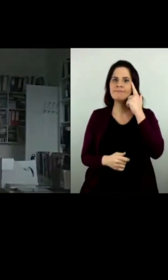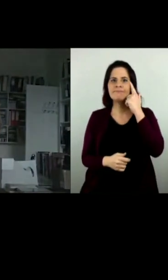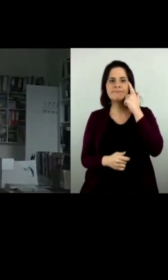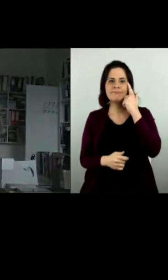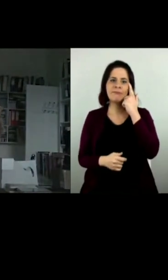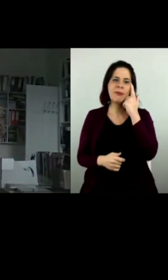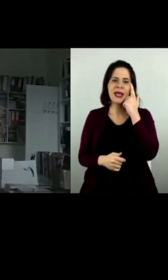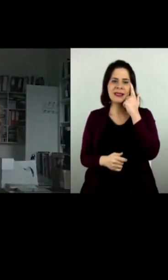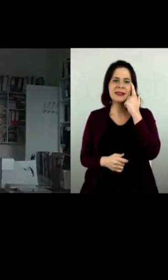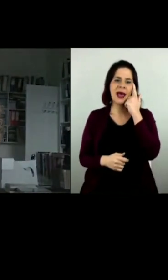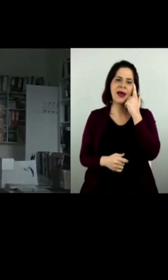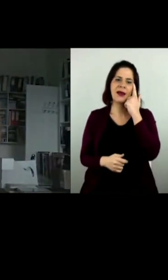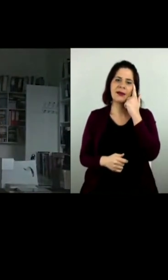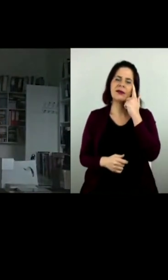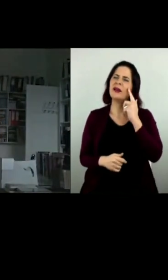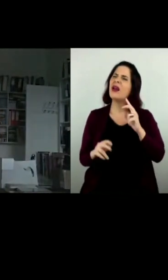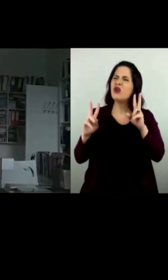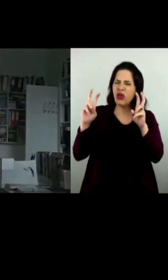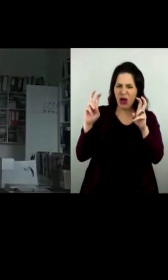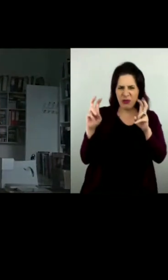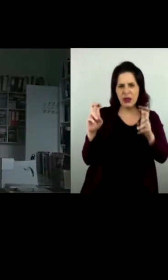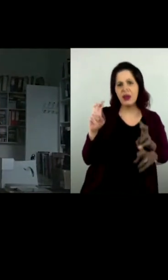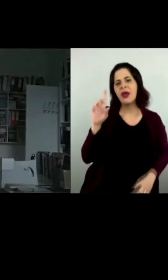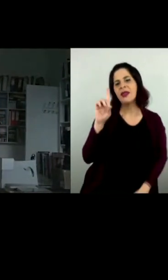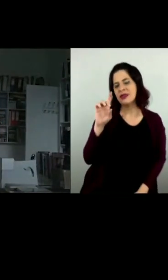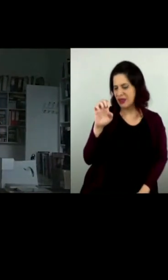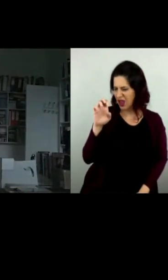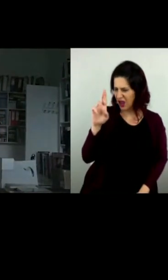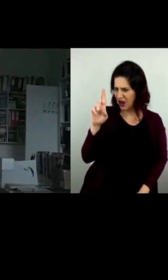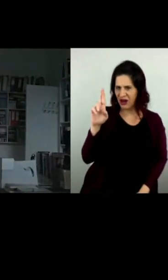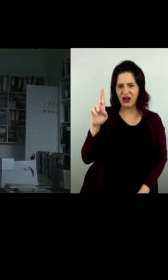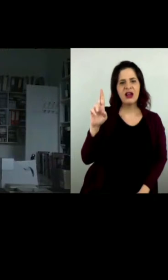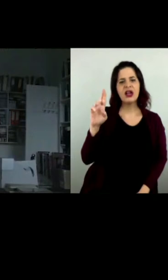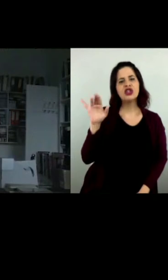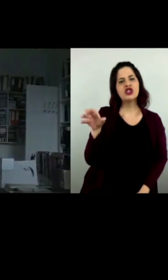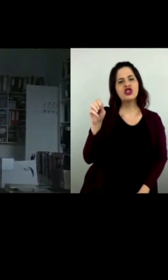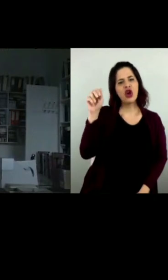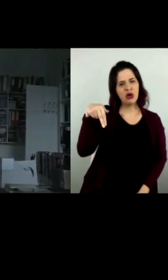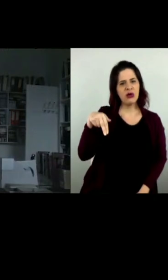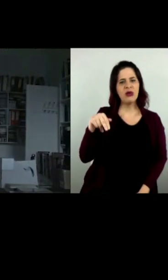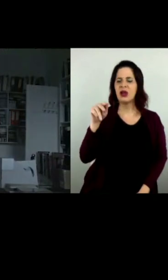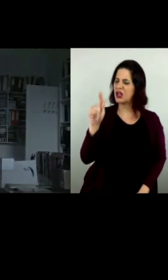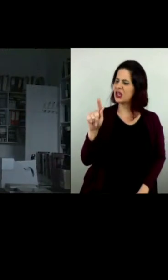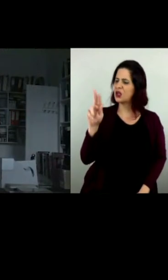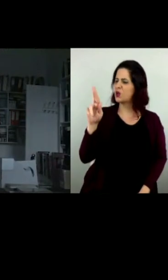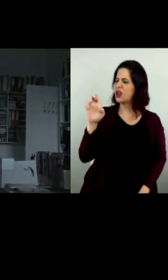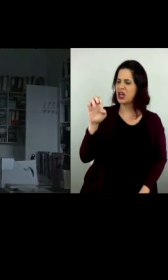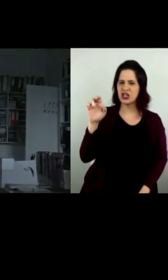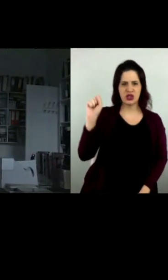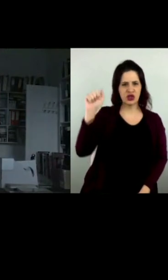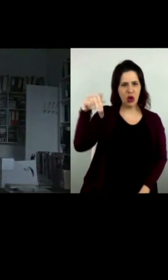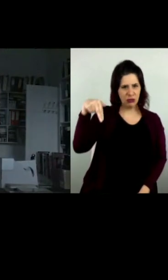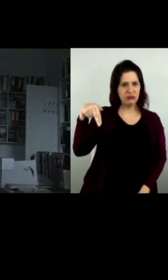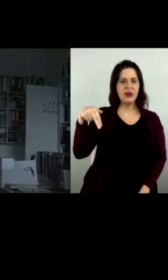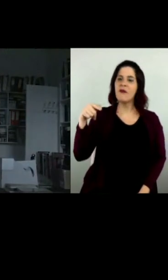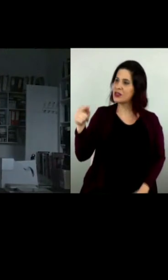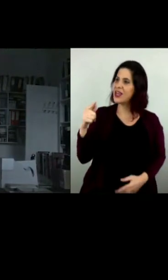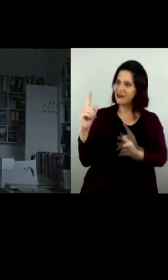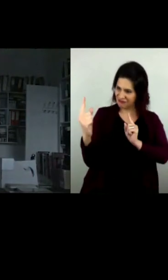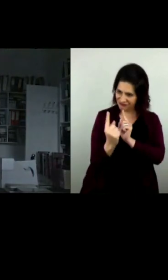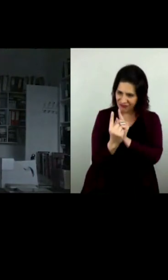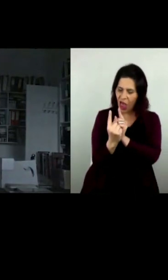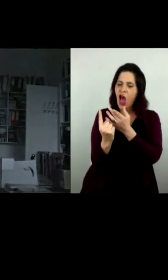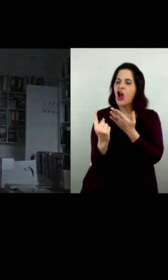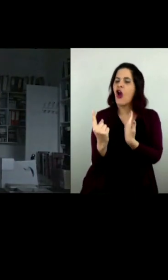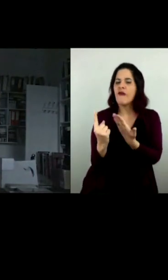called Dear John Grierson. And then you're talking to John Grierson. Yes. You are starting